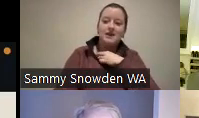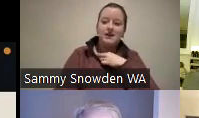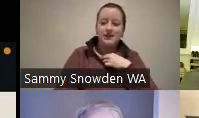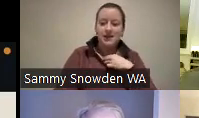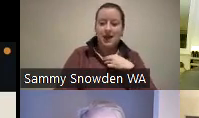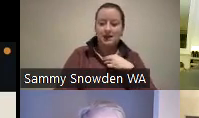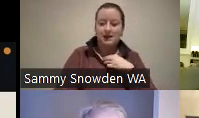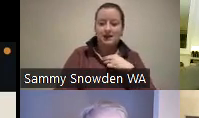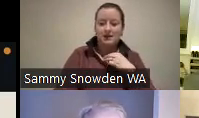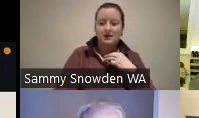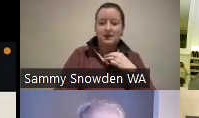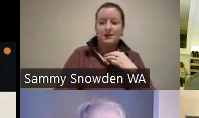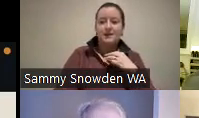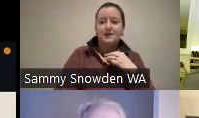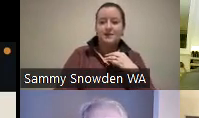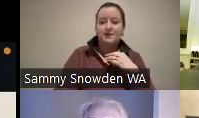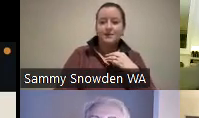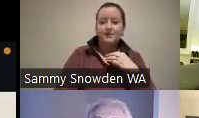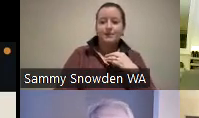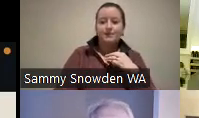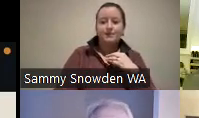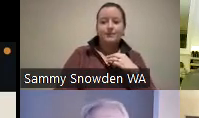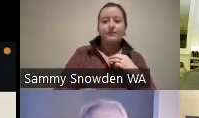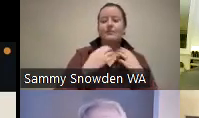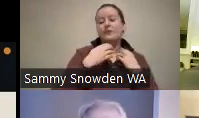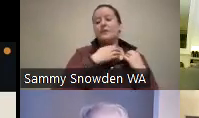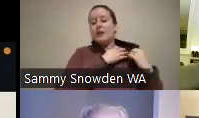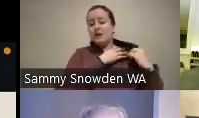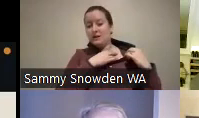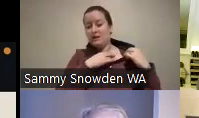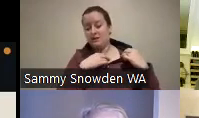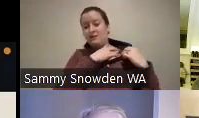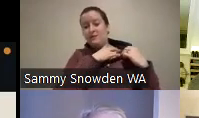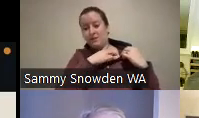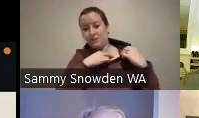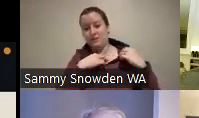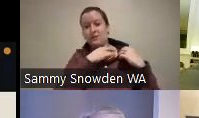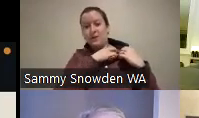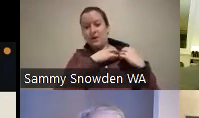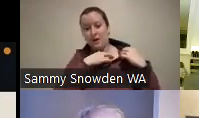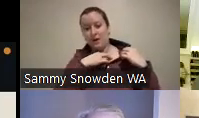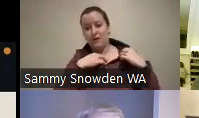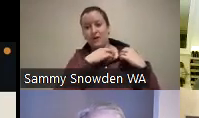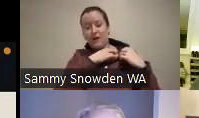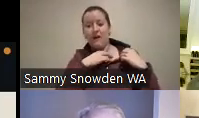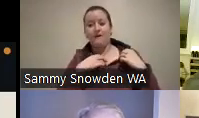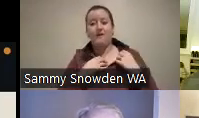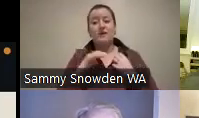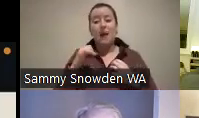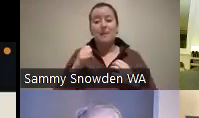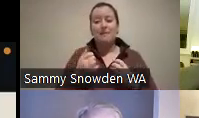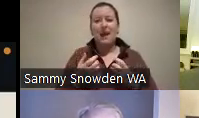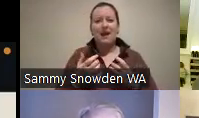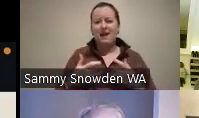left side, and that opens up into the cardiovascular system. So if there is congestion, this is a great place to start off by opening the